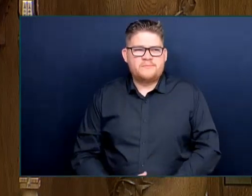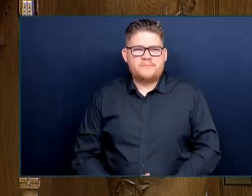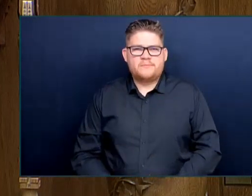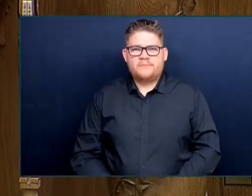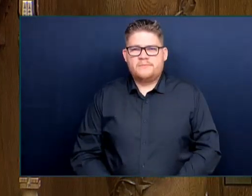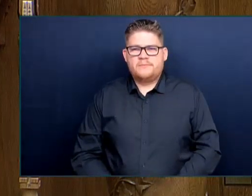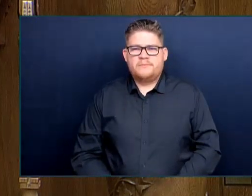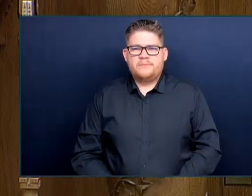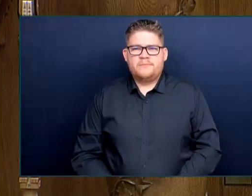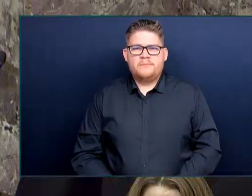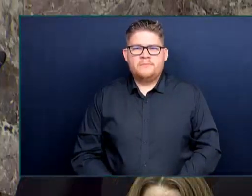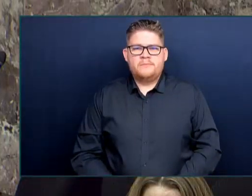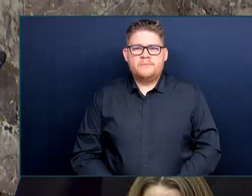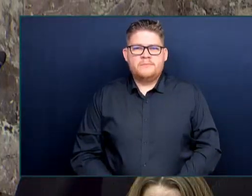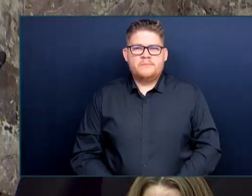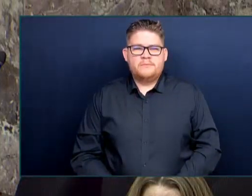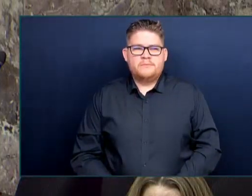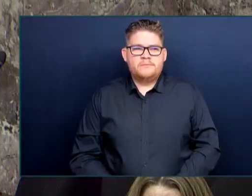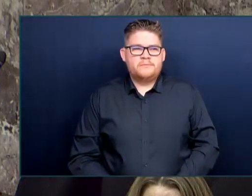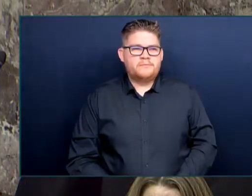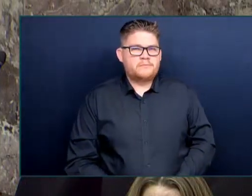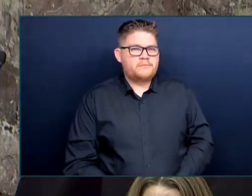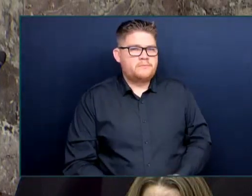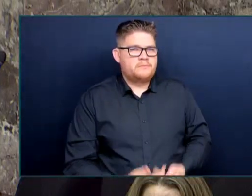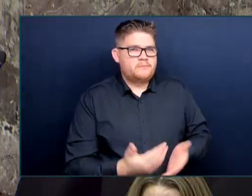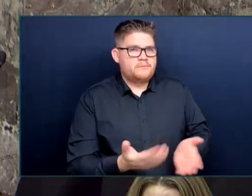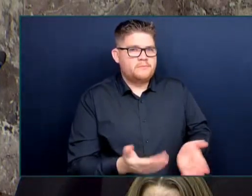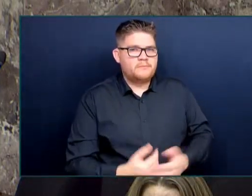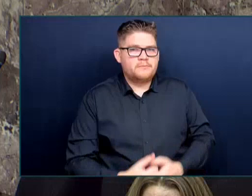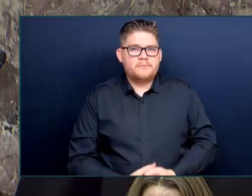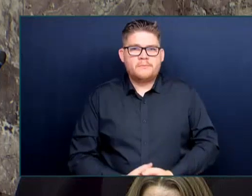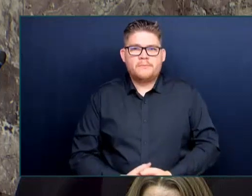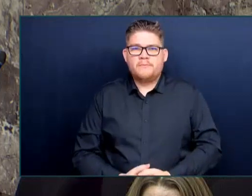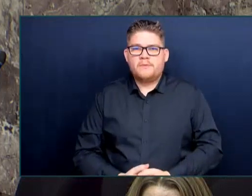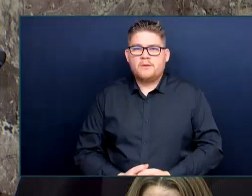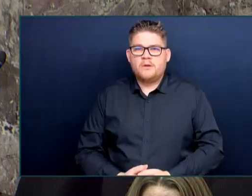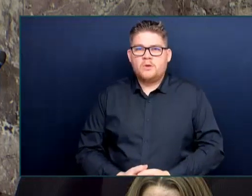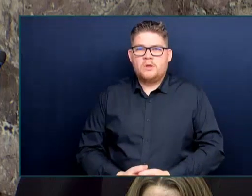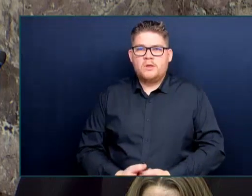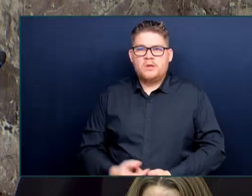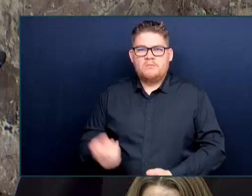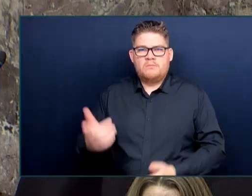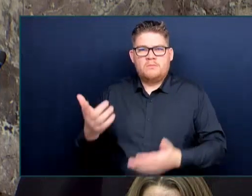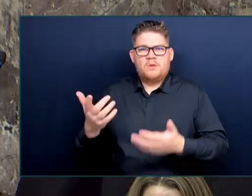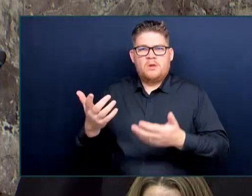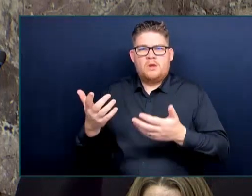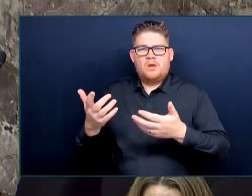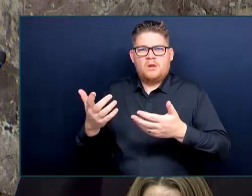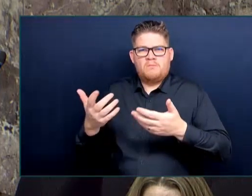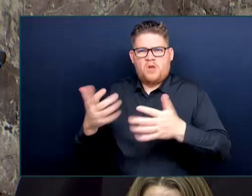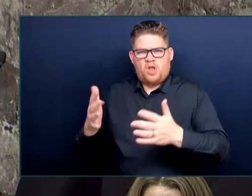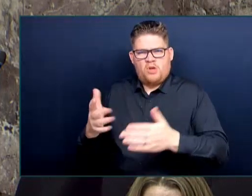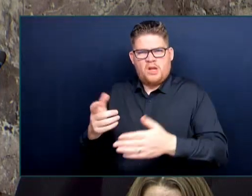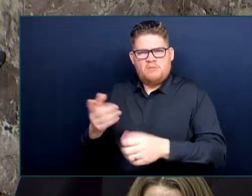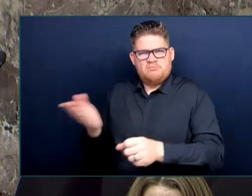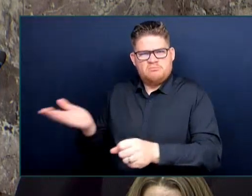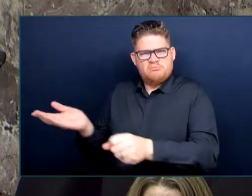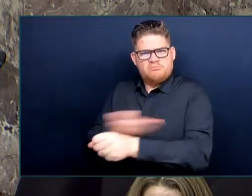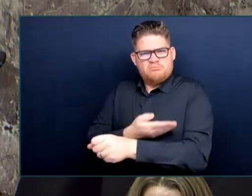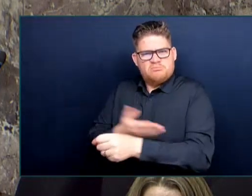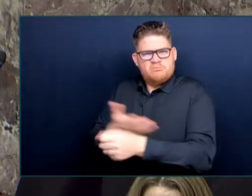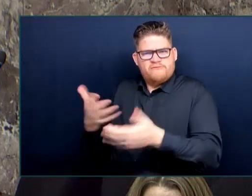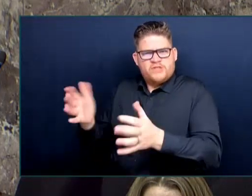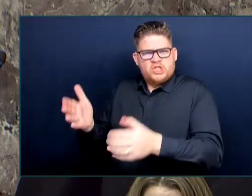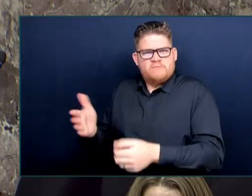Dr. de Villiers has been convicted and he no longer works for Interior Health, as appropriate, Honourable Speaker. And